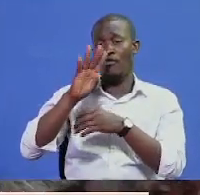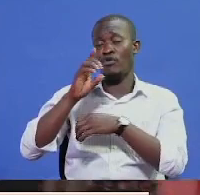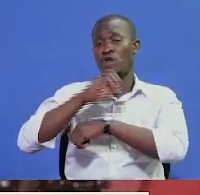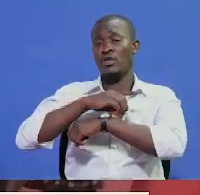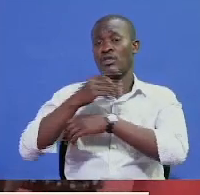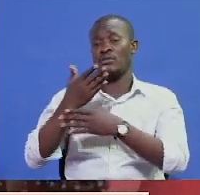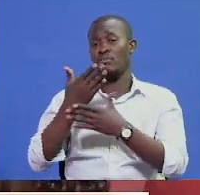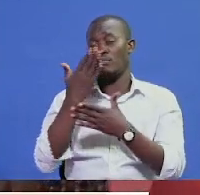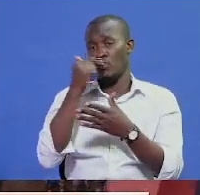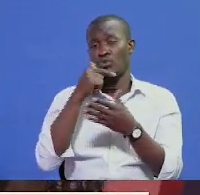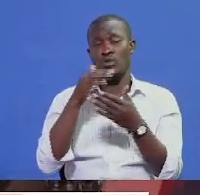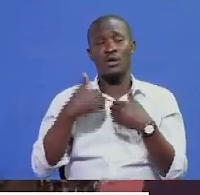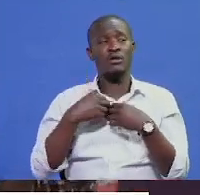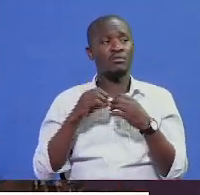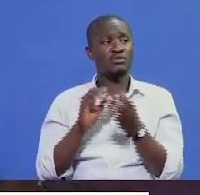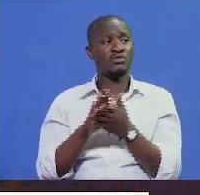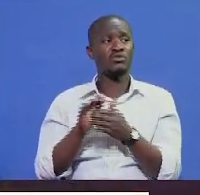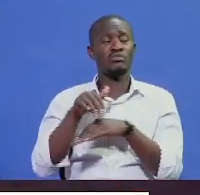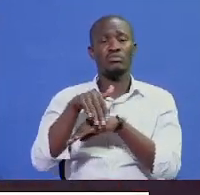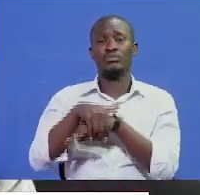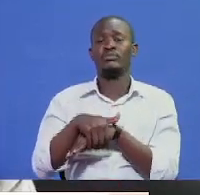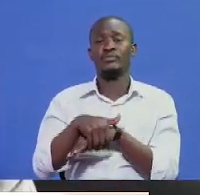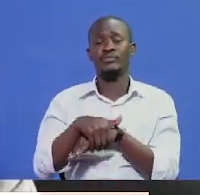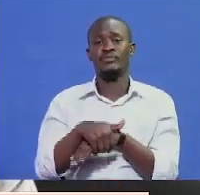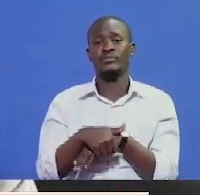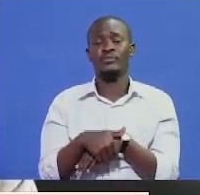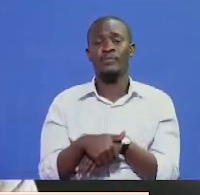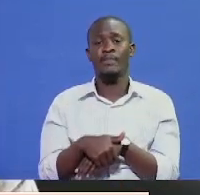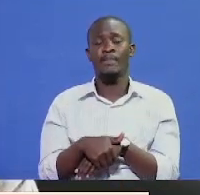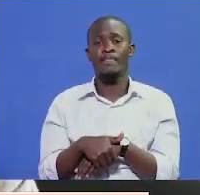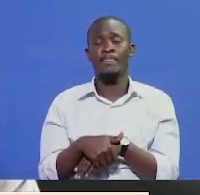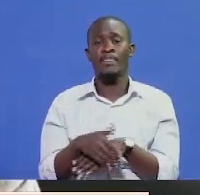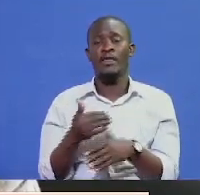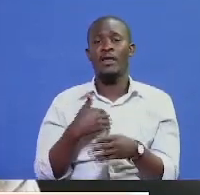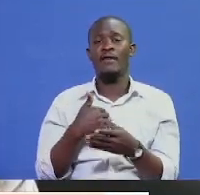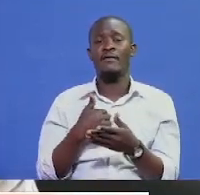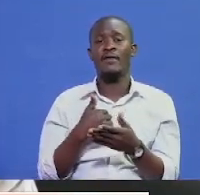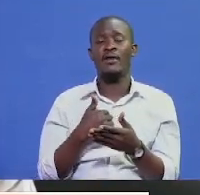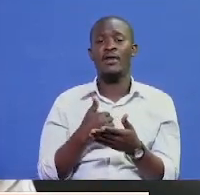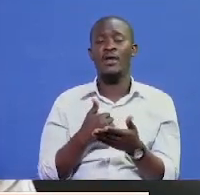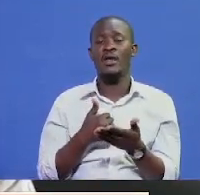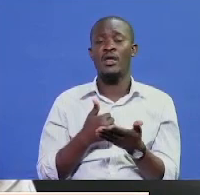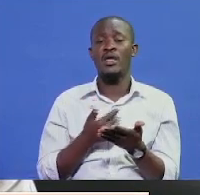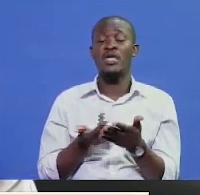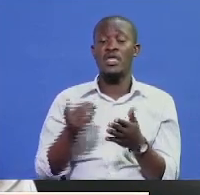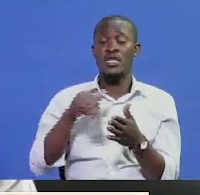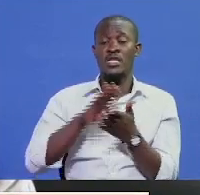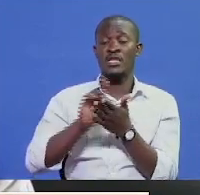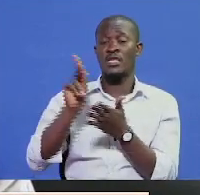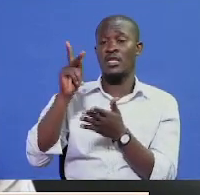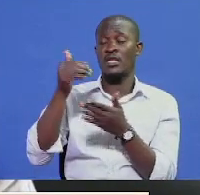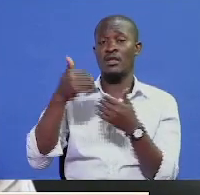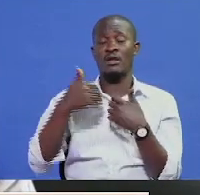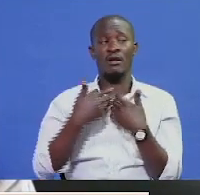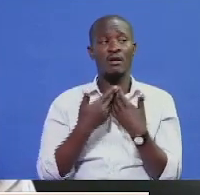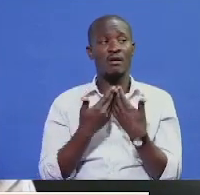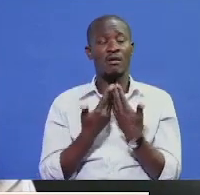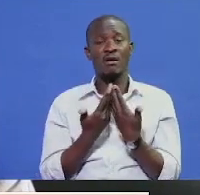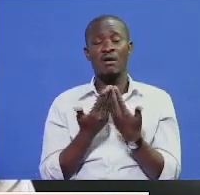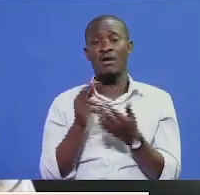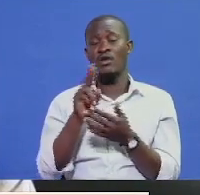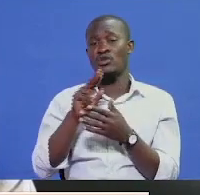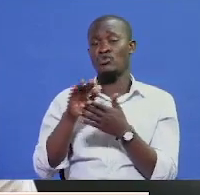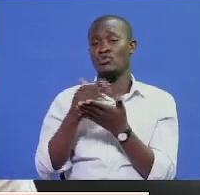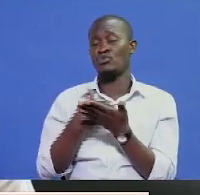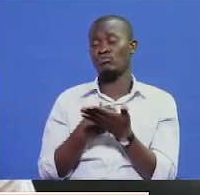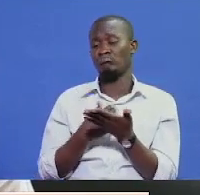sababu ya kukosa sodo. A lot of girls miss out on school because of periods. I mean, here in Kenya I've learned that girls use